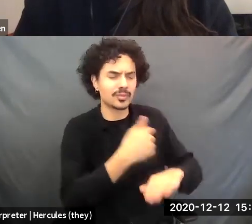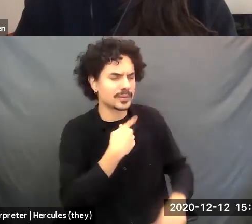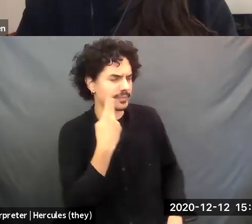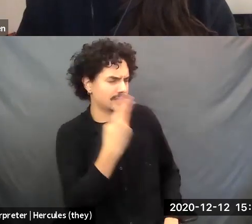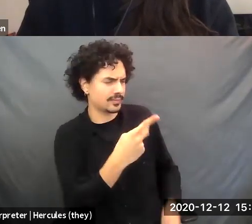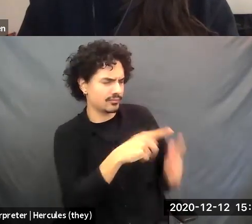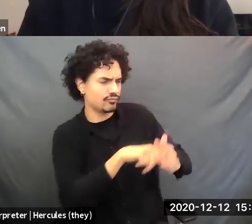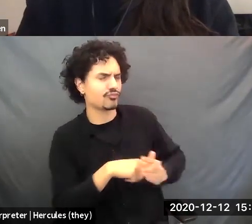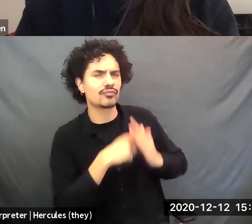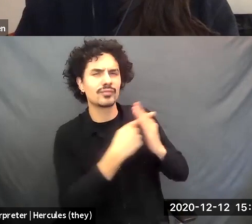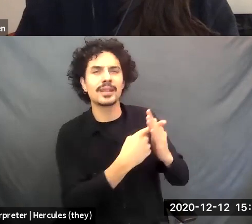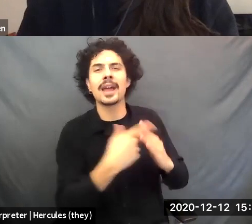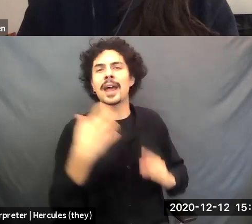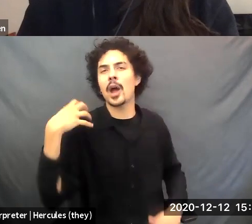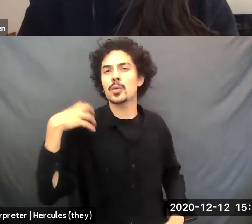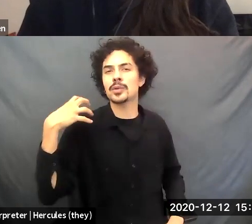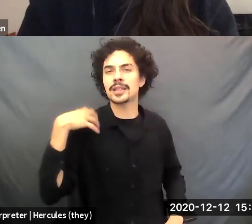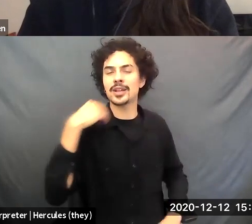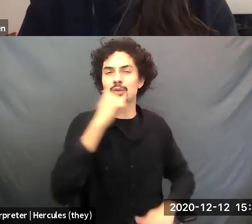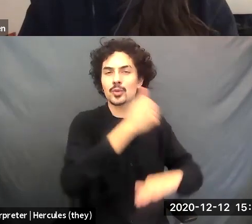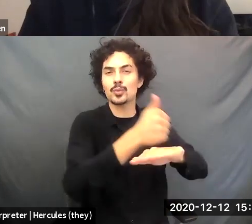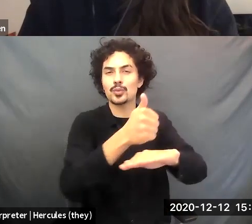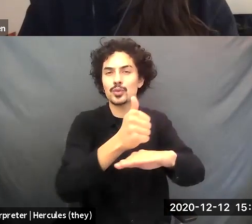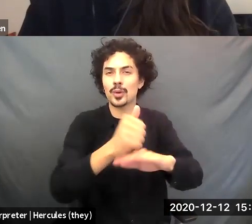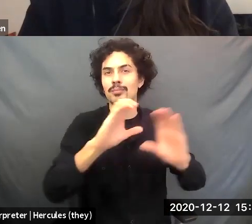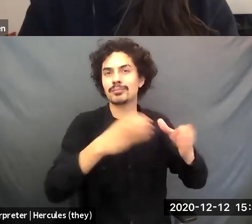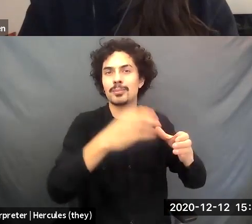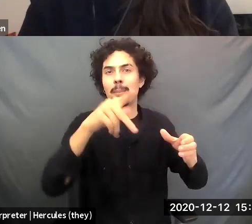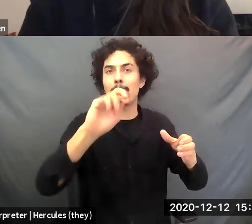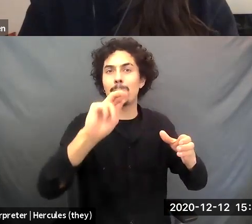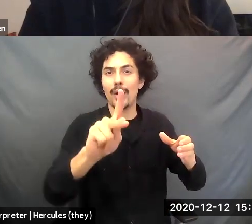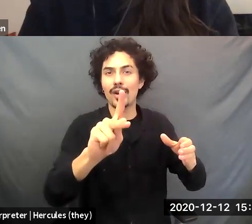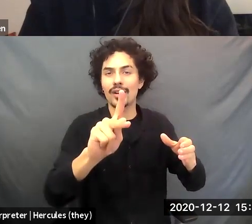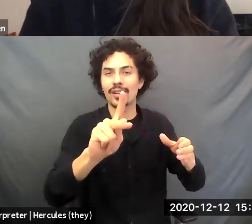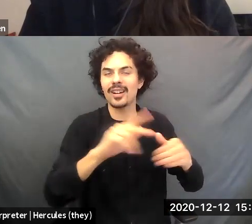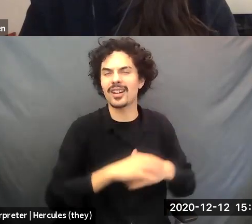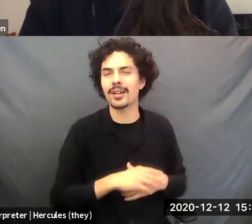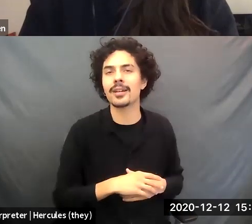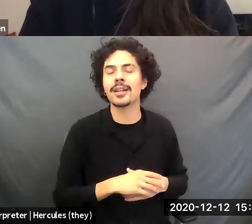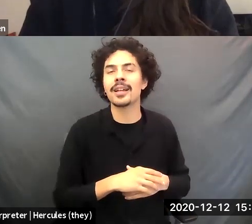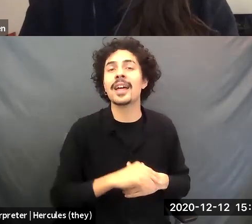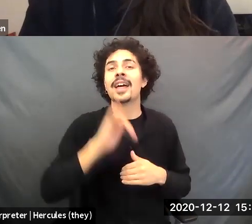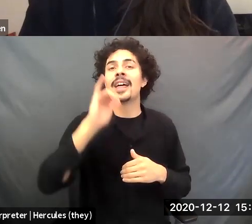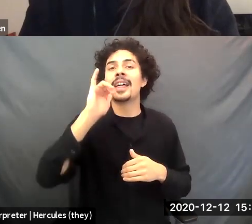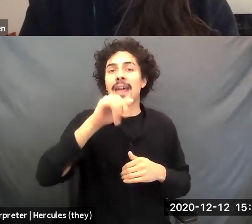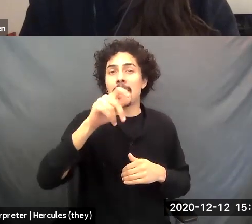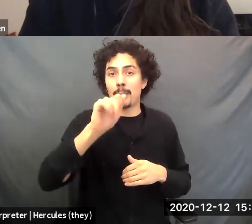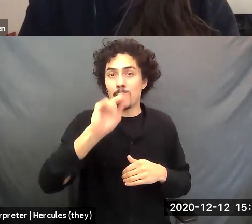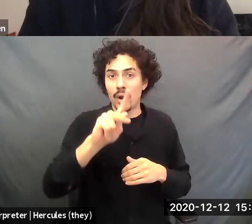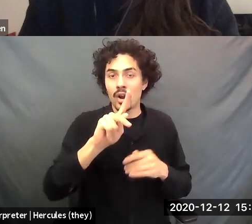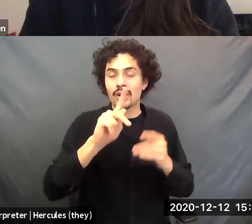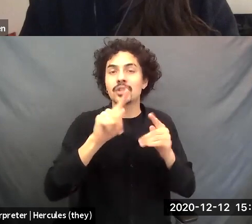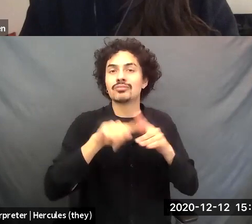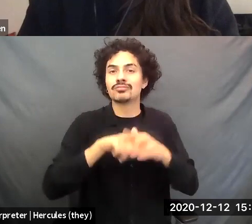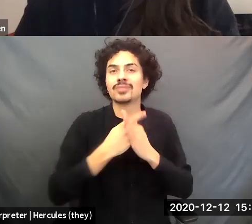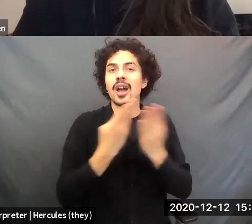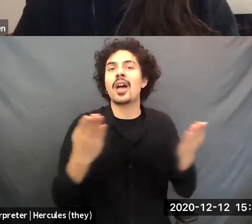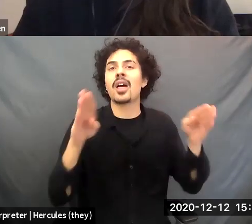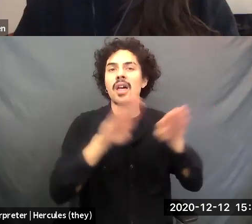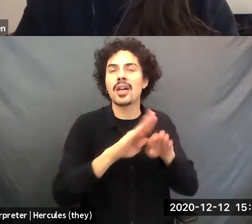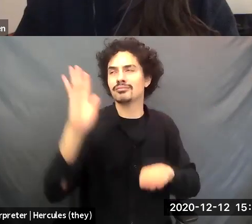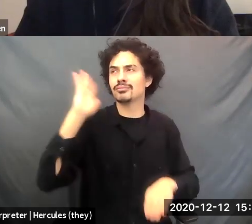outdoor sculpture park. And the sculpture park closed in the wake of the economic crisis in